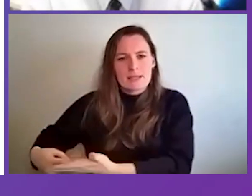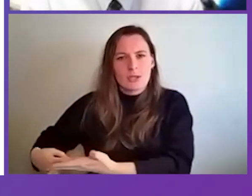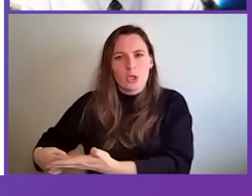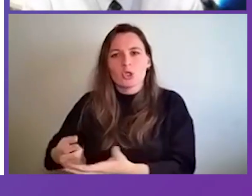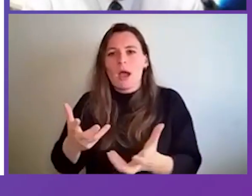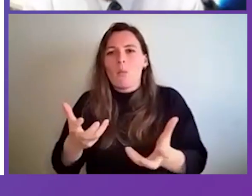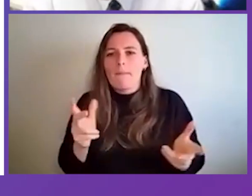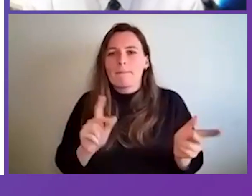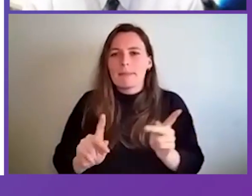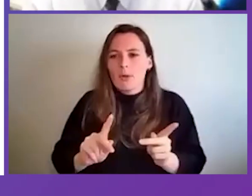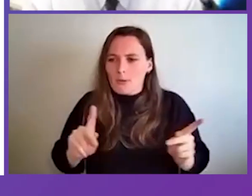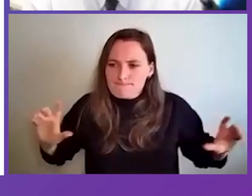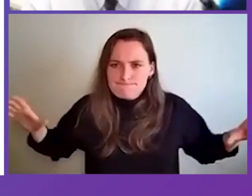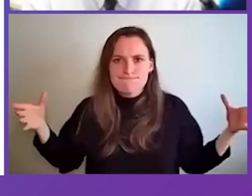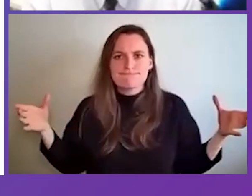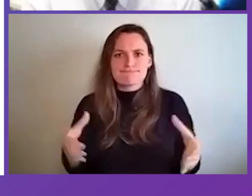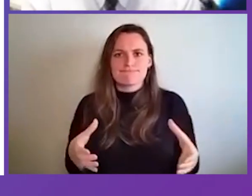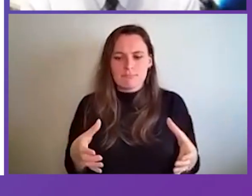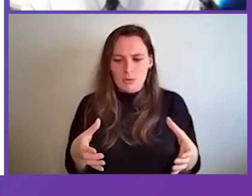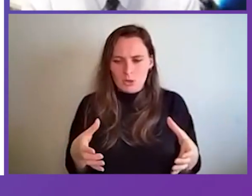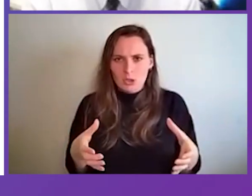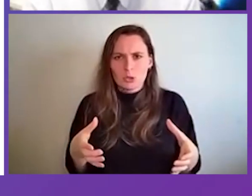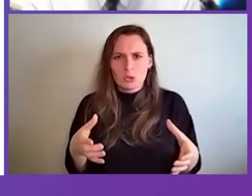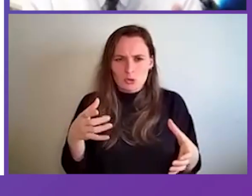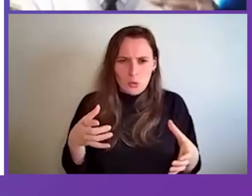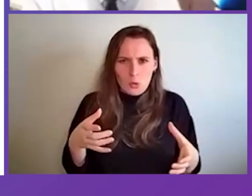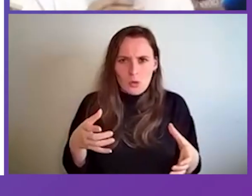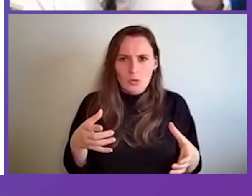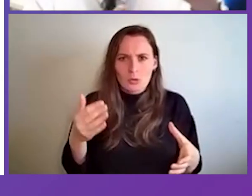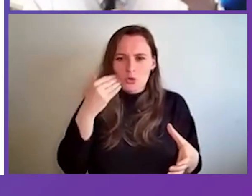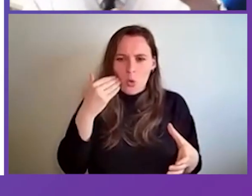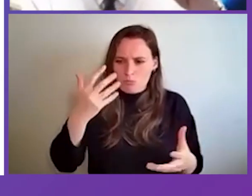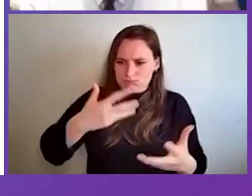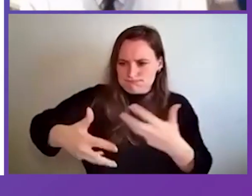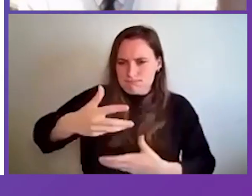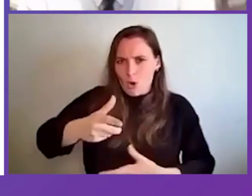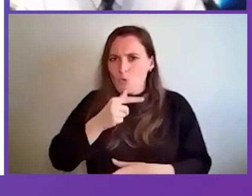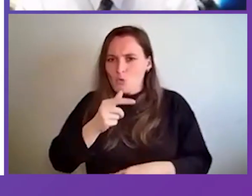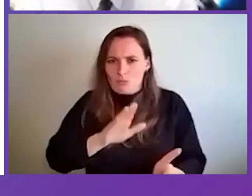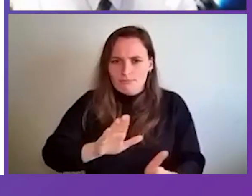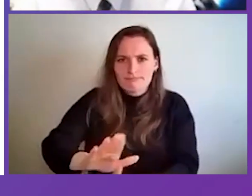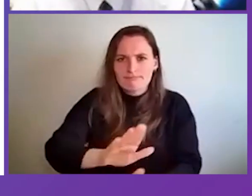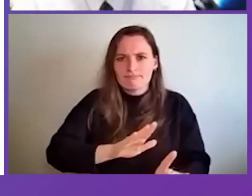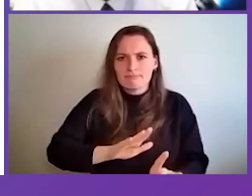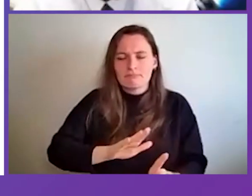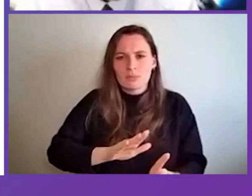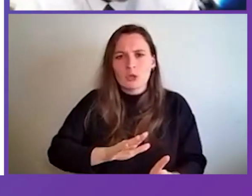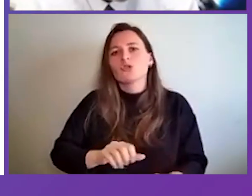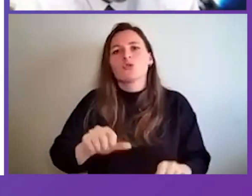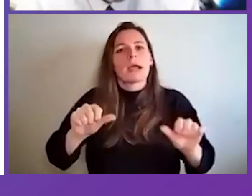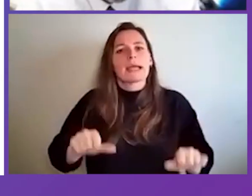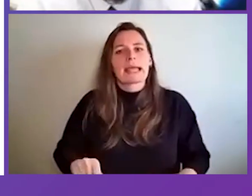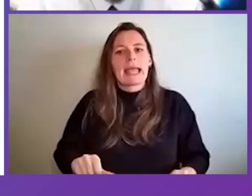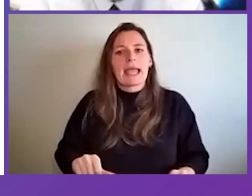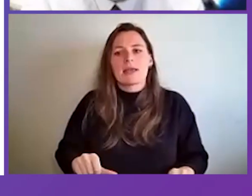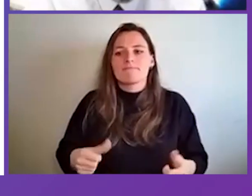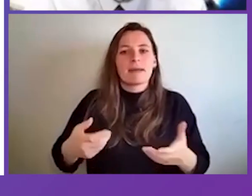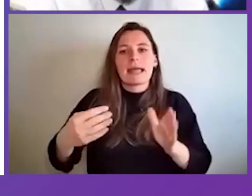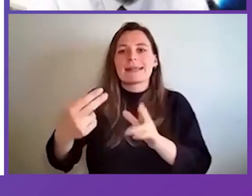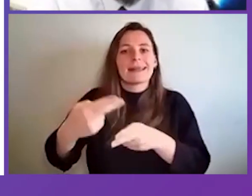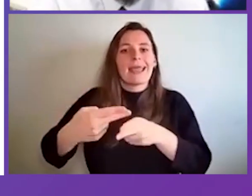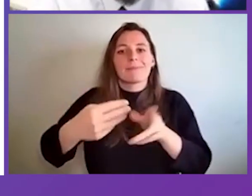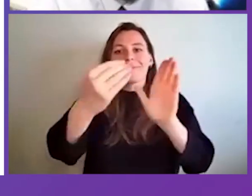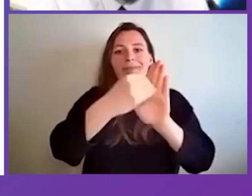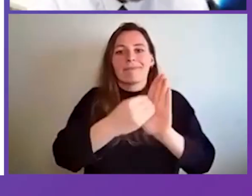and opportunities to make sure they know about each other so that we can create kind of a directory of people that are working on all of